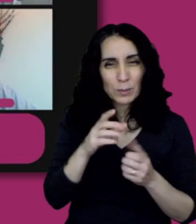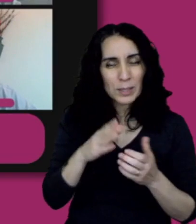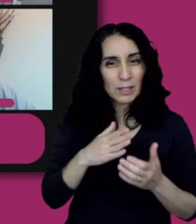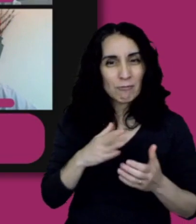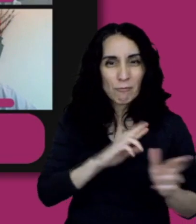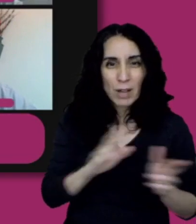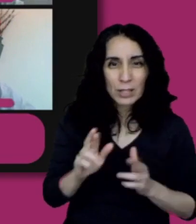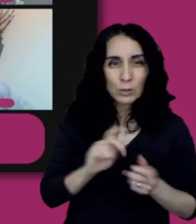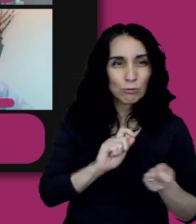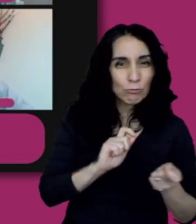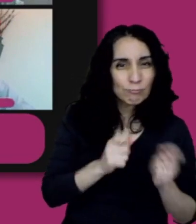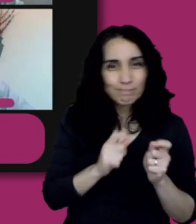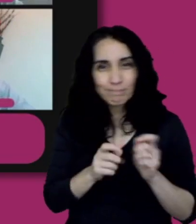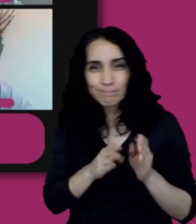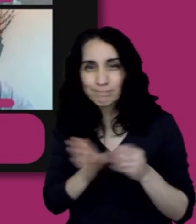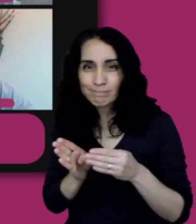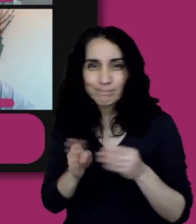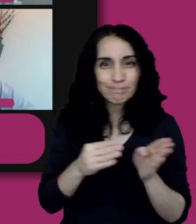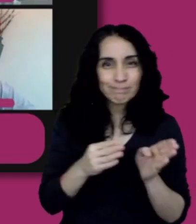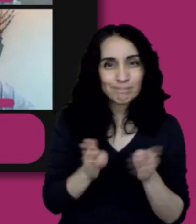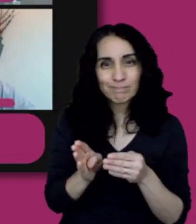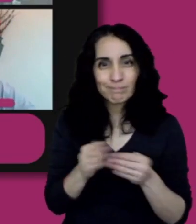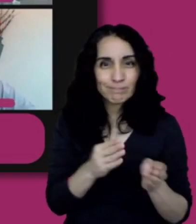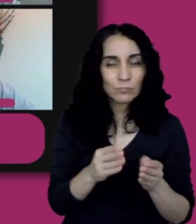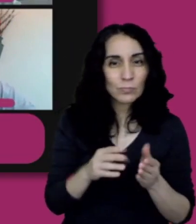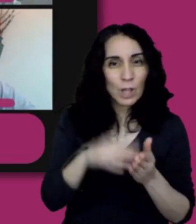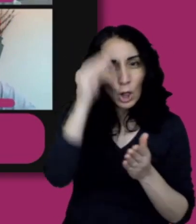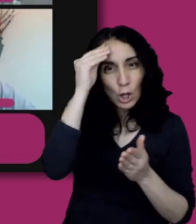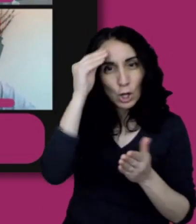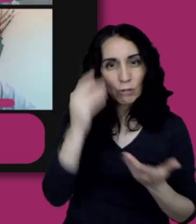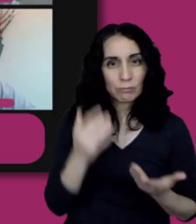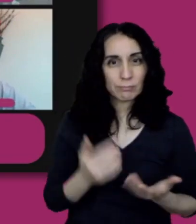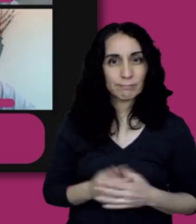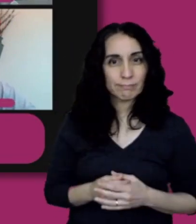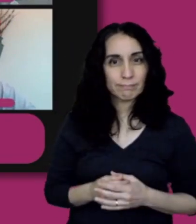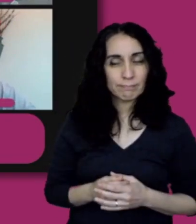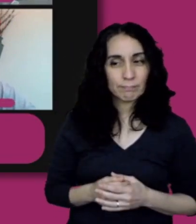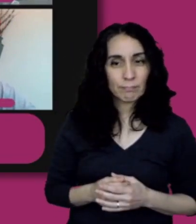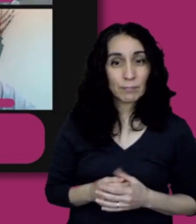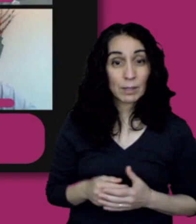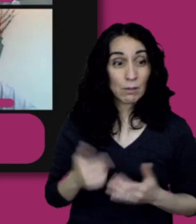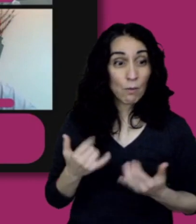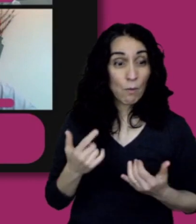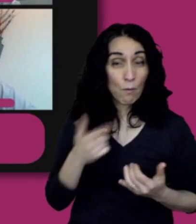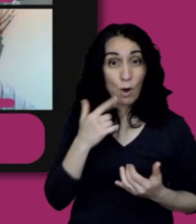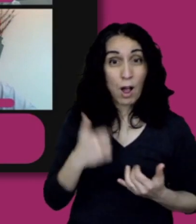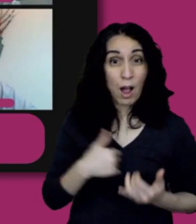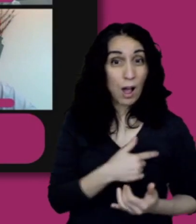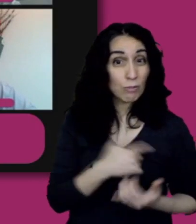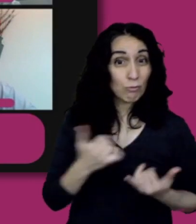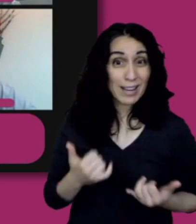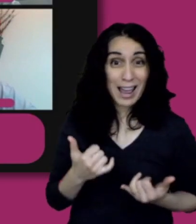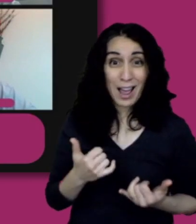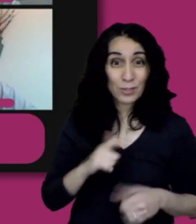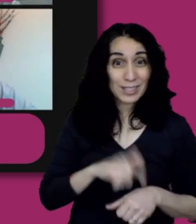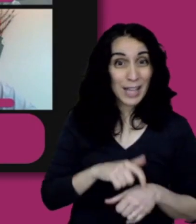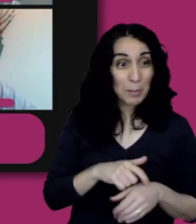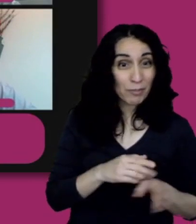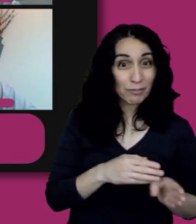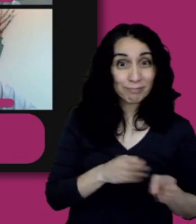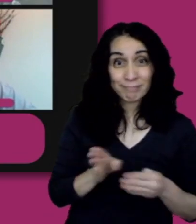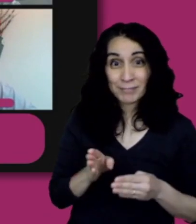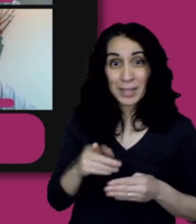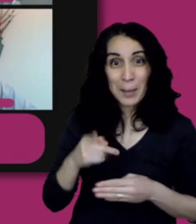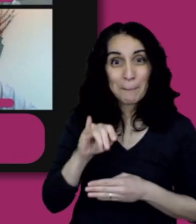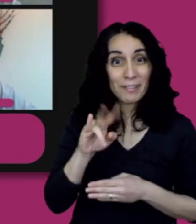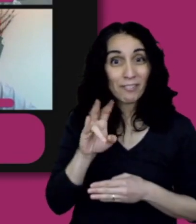So we've just been talking internally about the fact that for us, this is a time of pivot. We cannot sell or ship